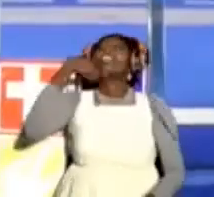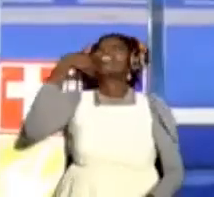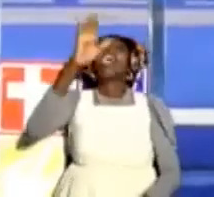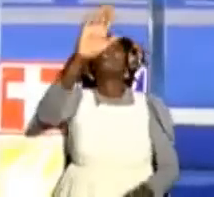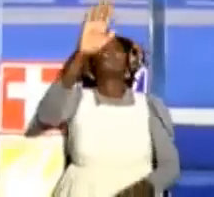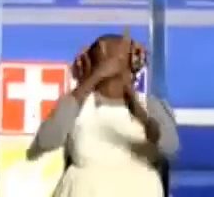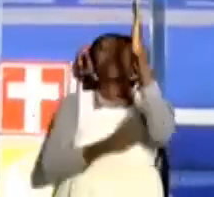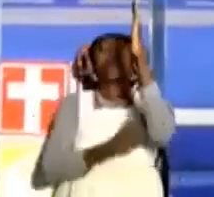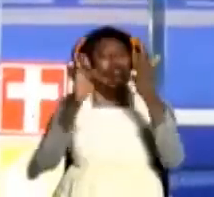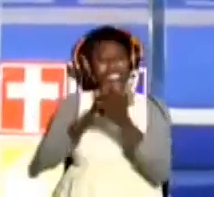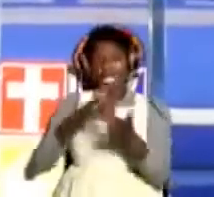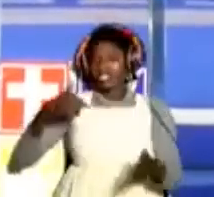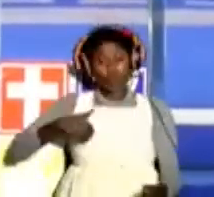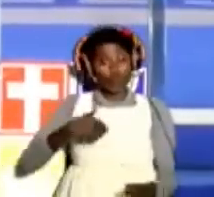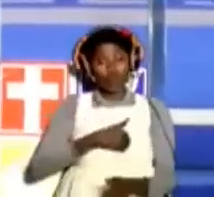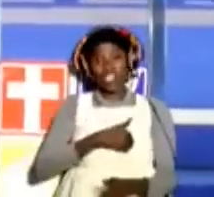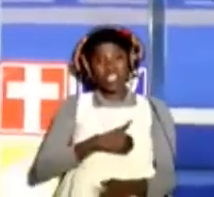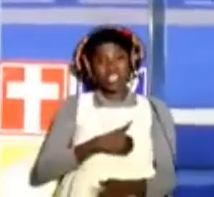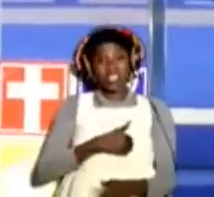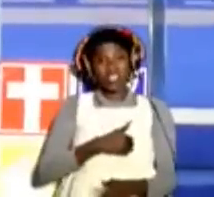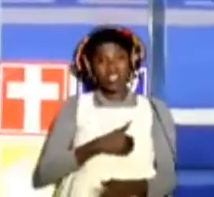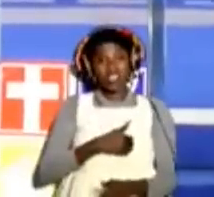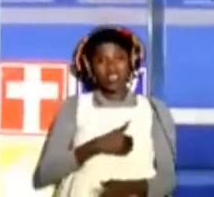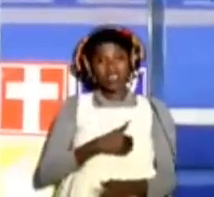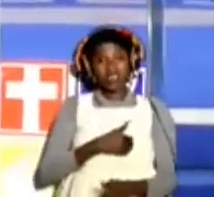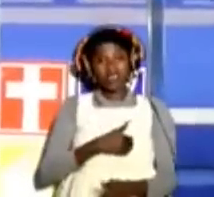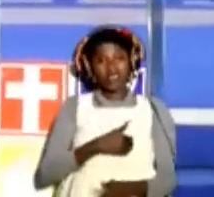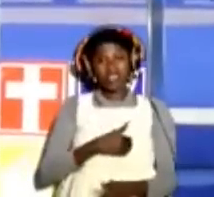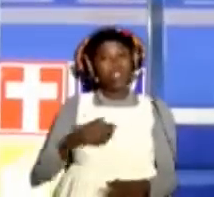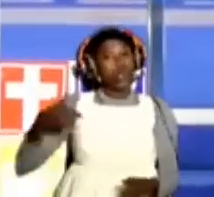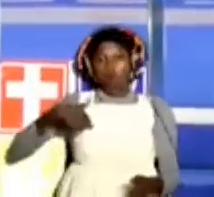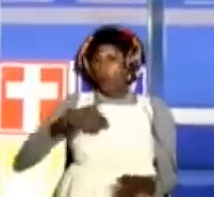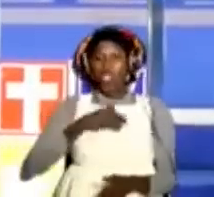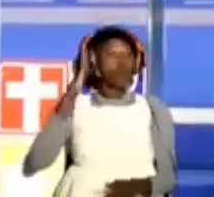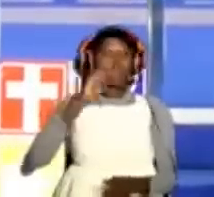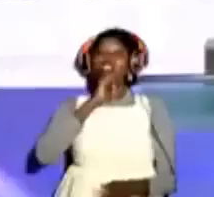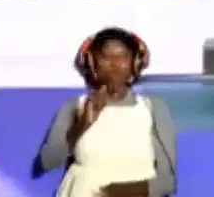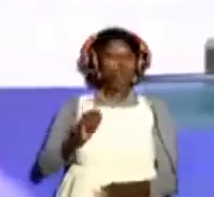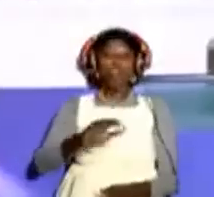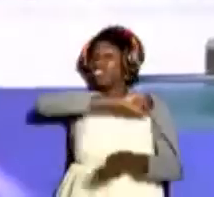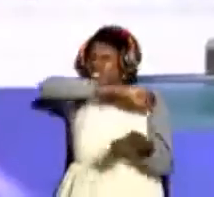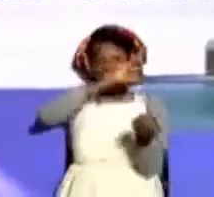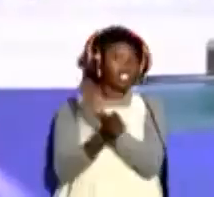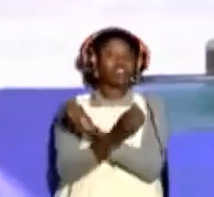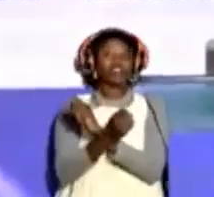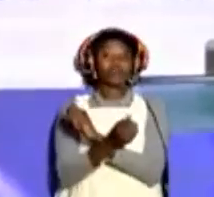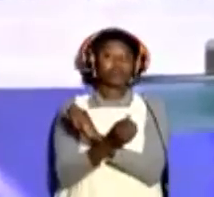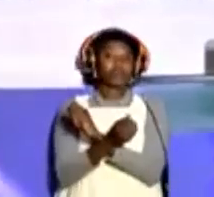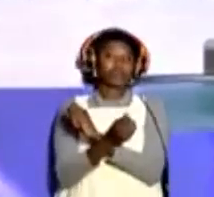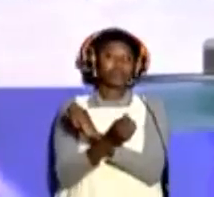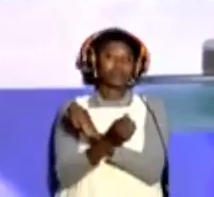your God that we, the sons of Rechabites, we will not change.